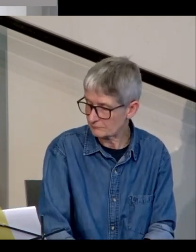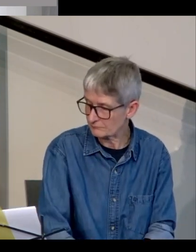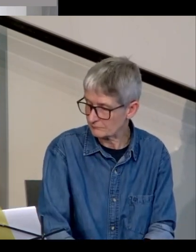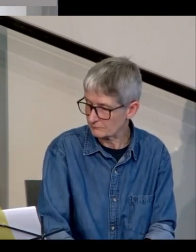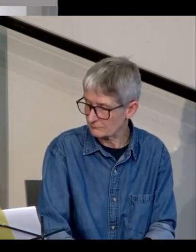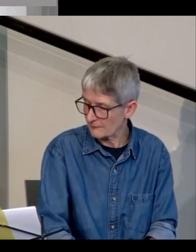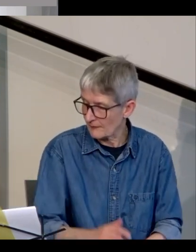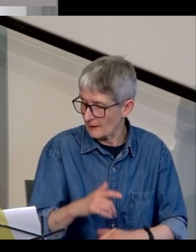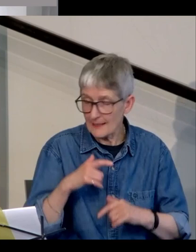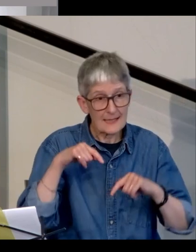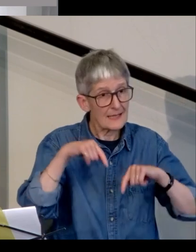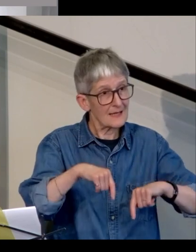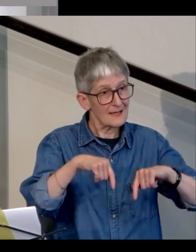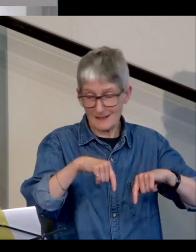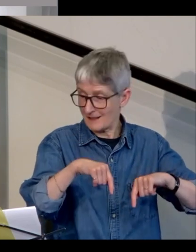You are